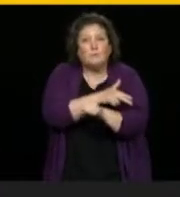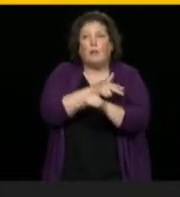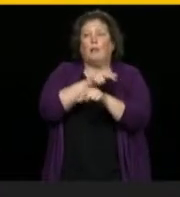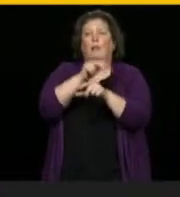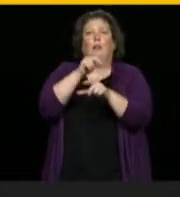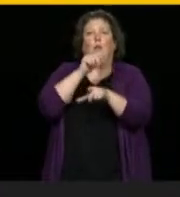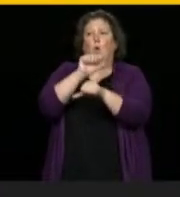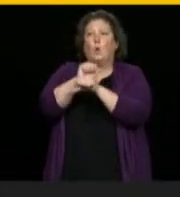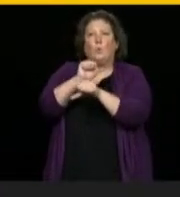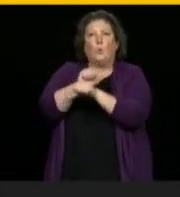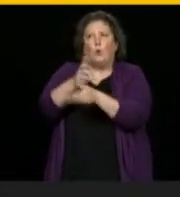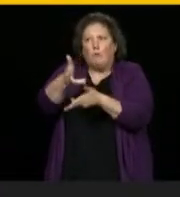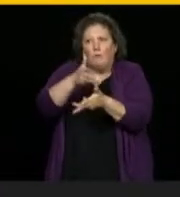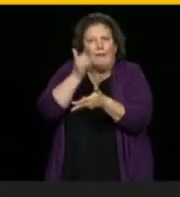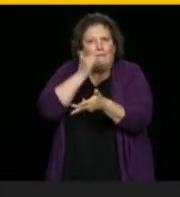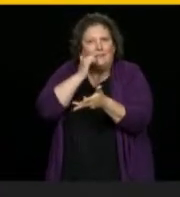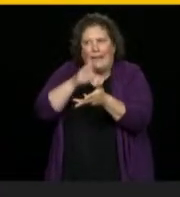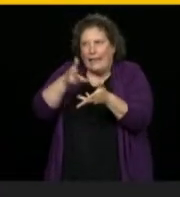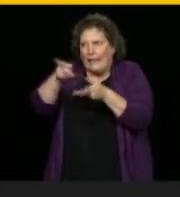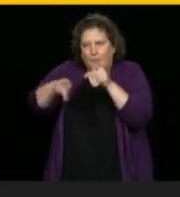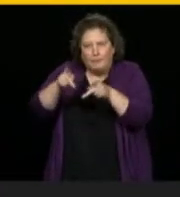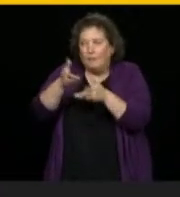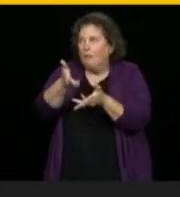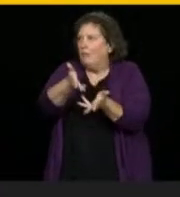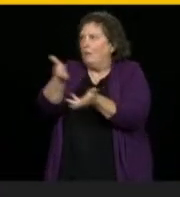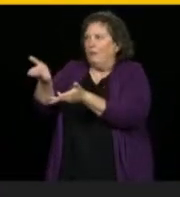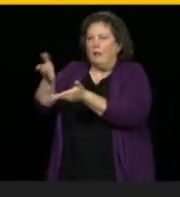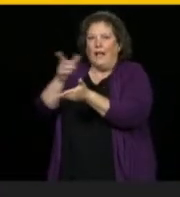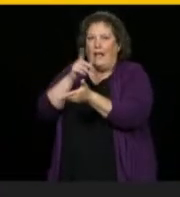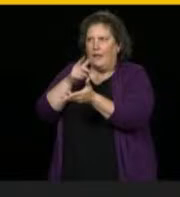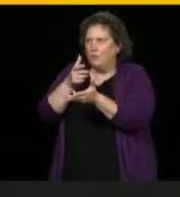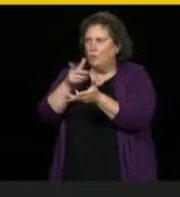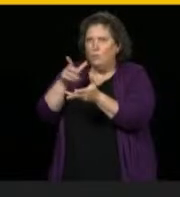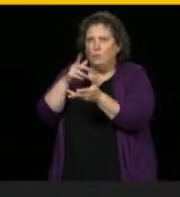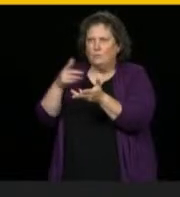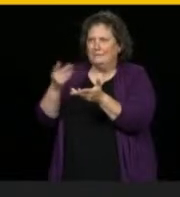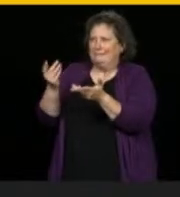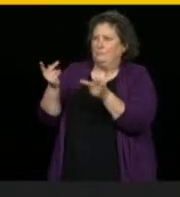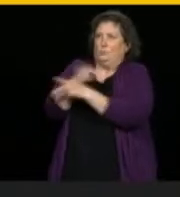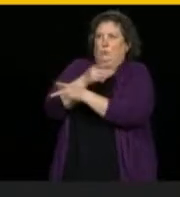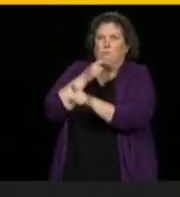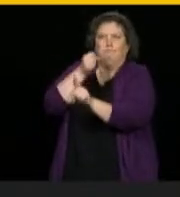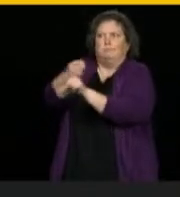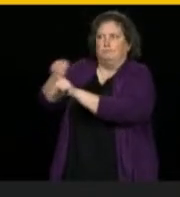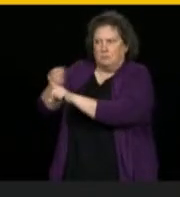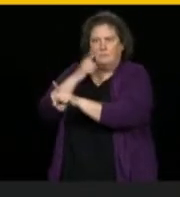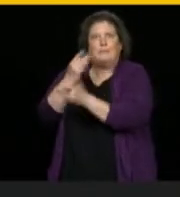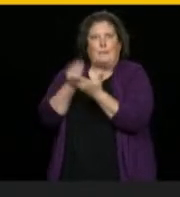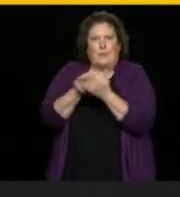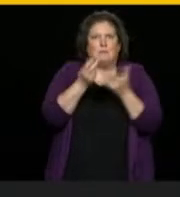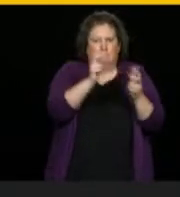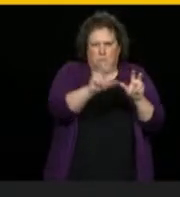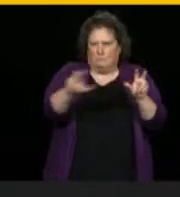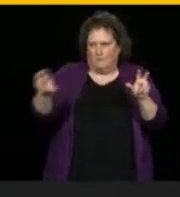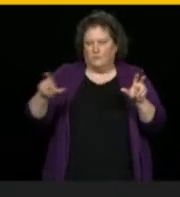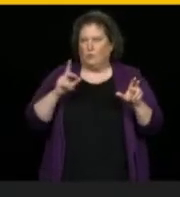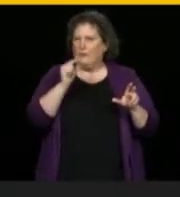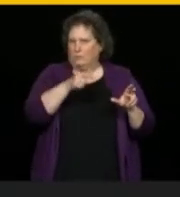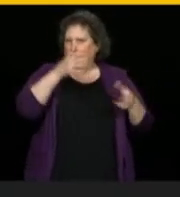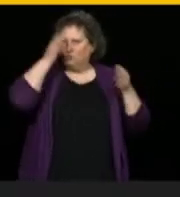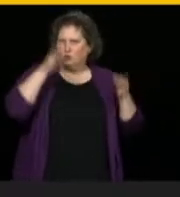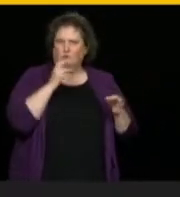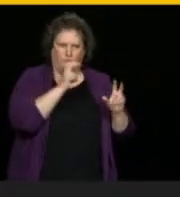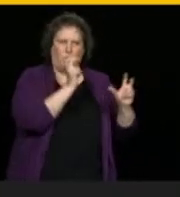by giving them the support they need over these past months. That's what we chose to do. We're beginning to see the